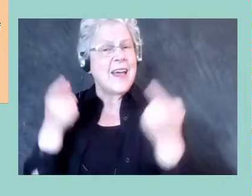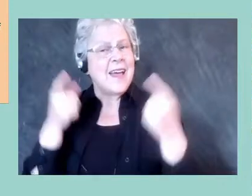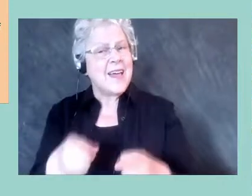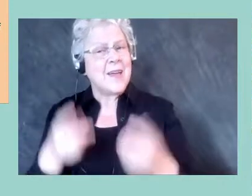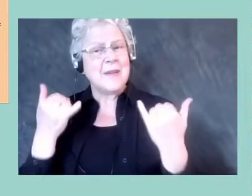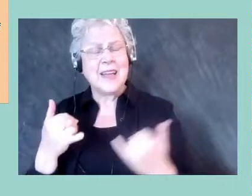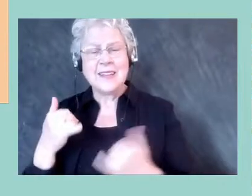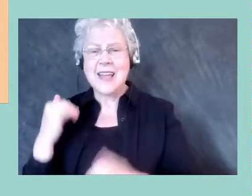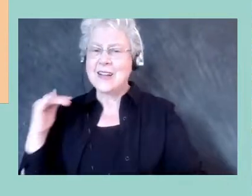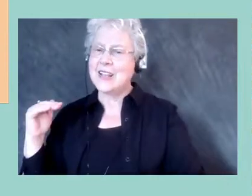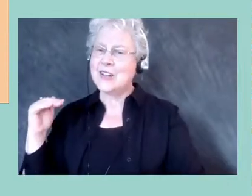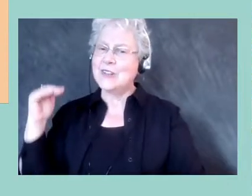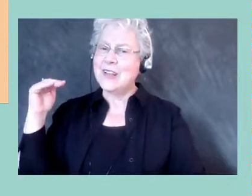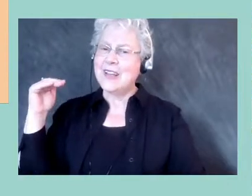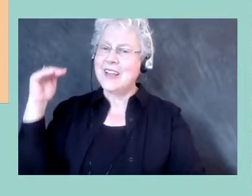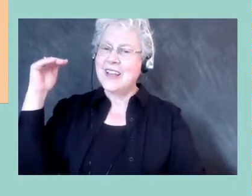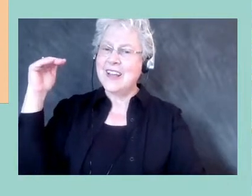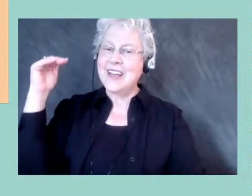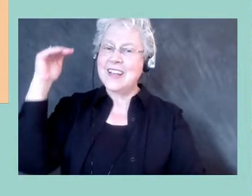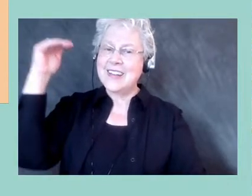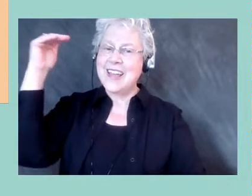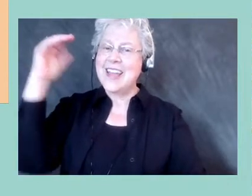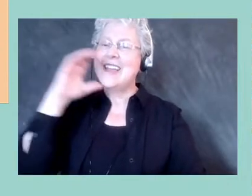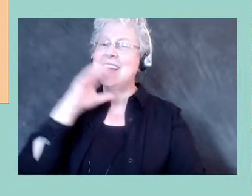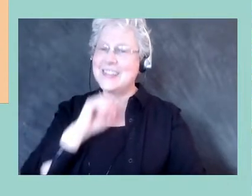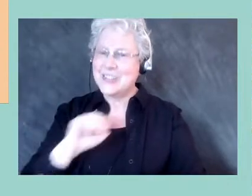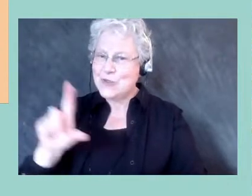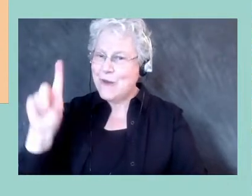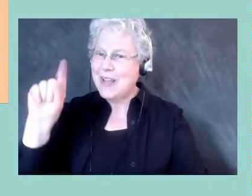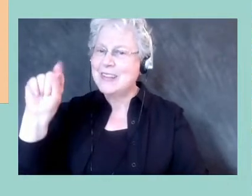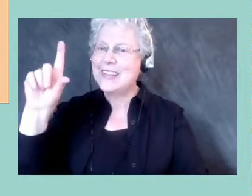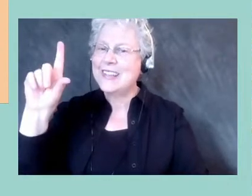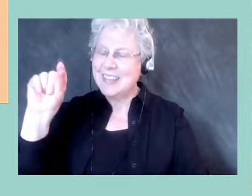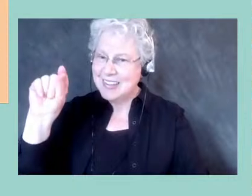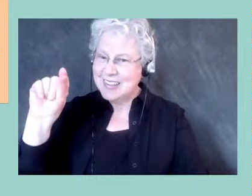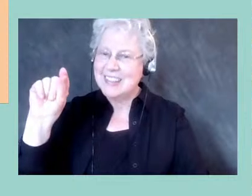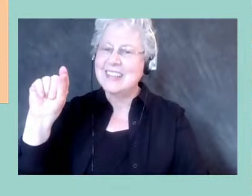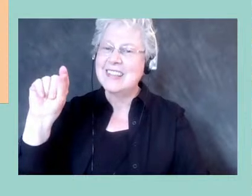So years spin by, and now the boy is